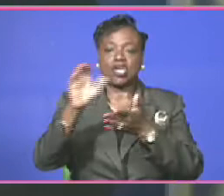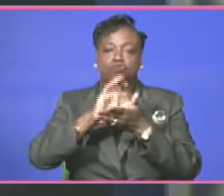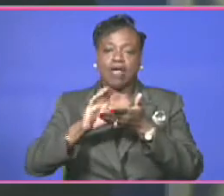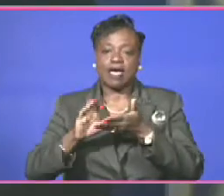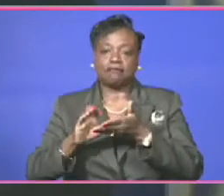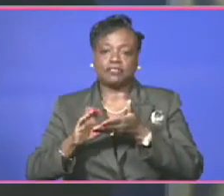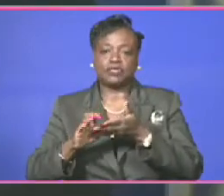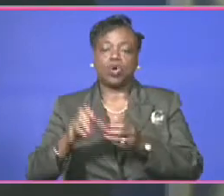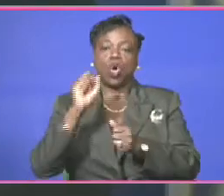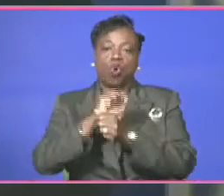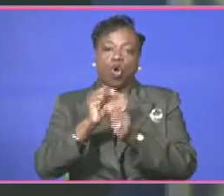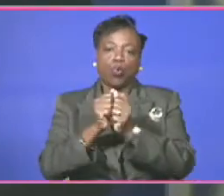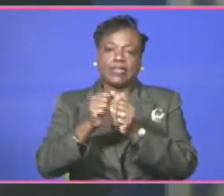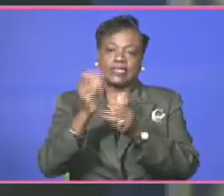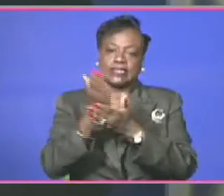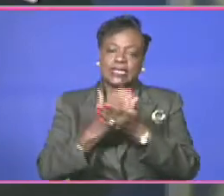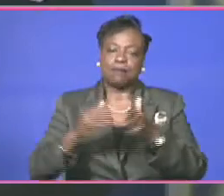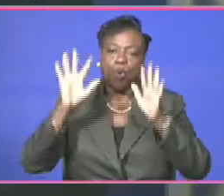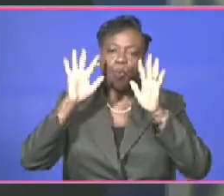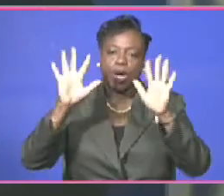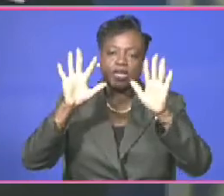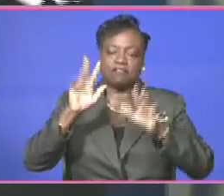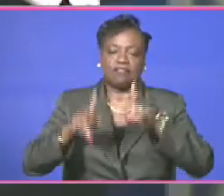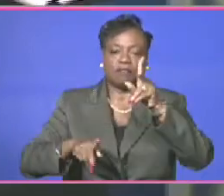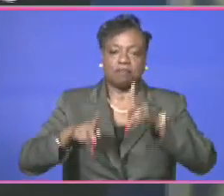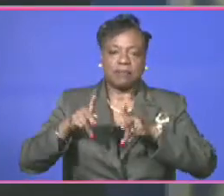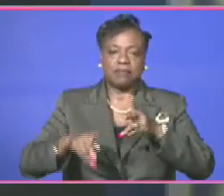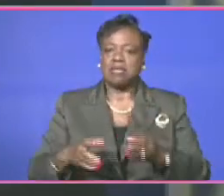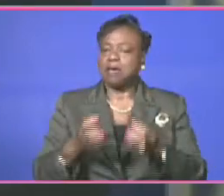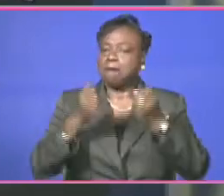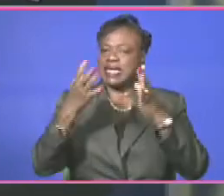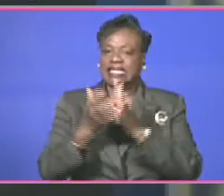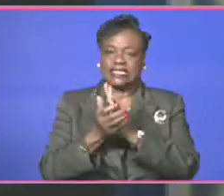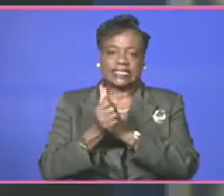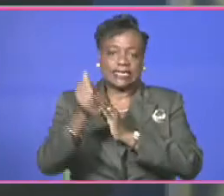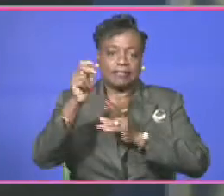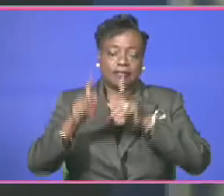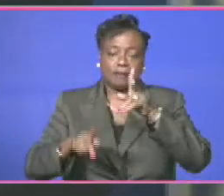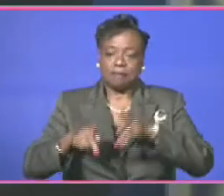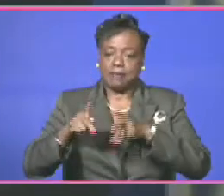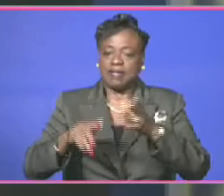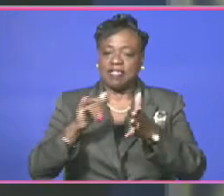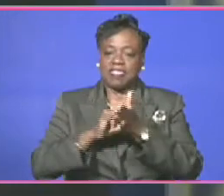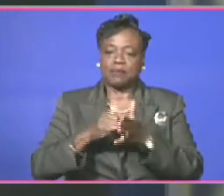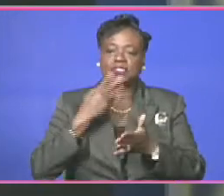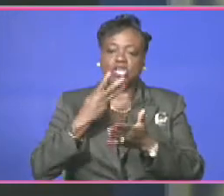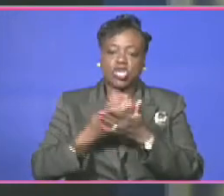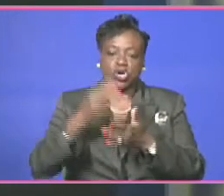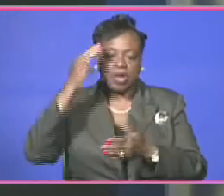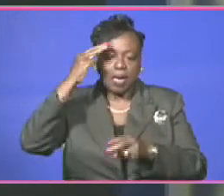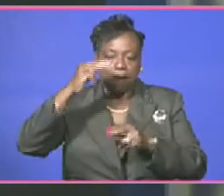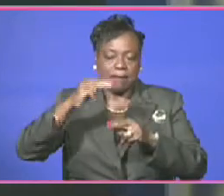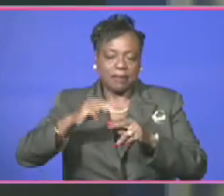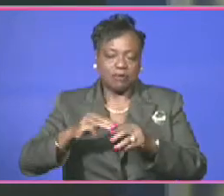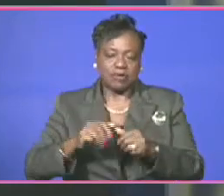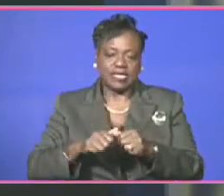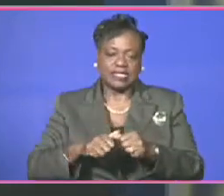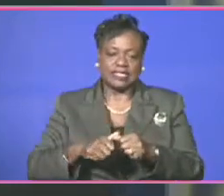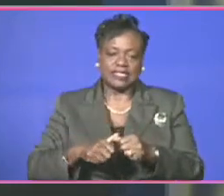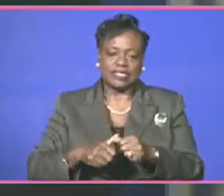We worked with some wonderful people up here, had a lot of skilled people, still do. And that was the good memories out of ZNS. Do you recall